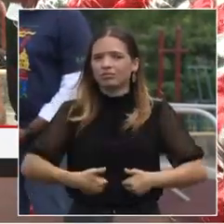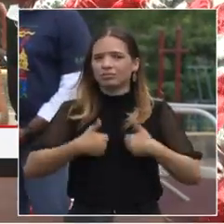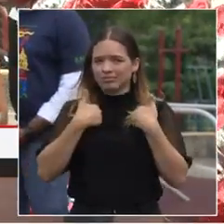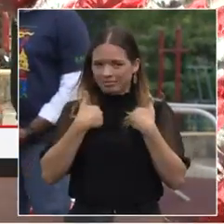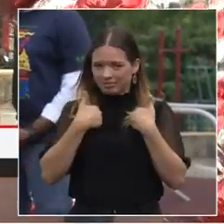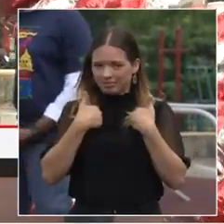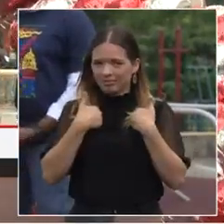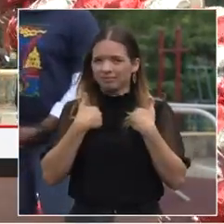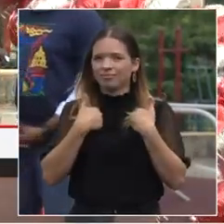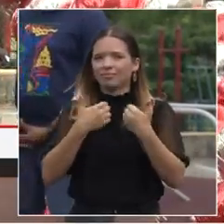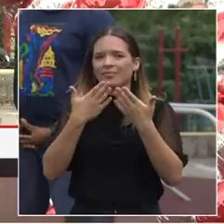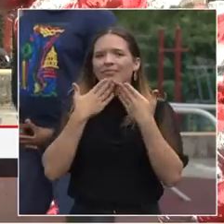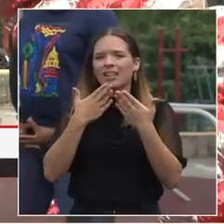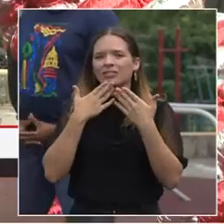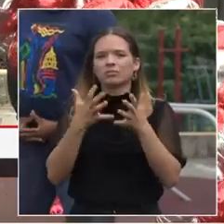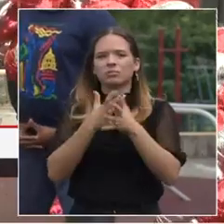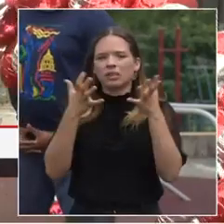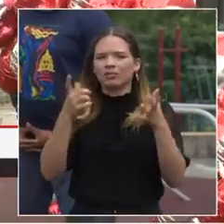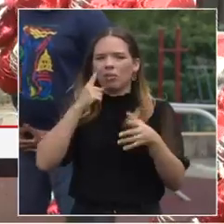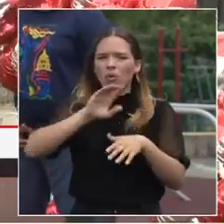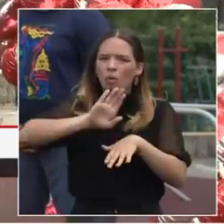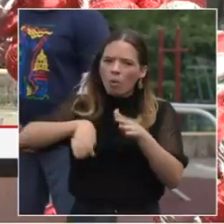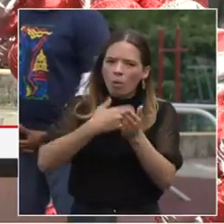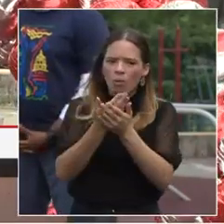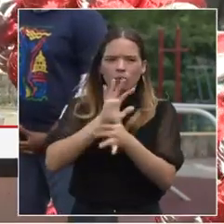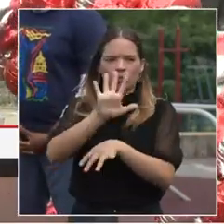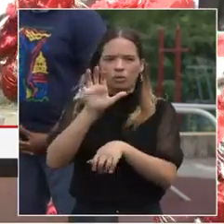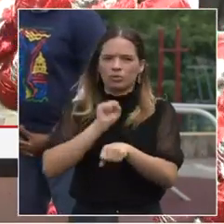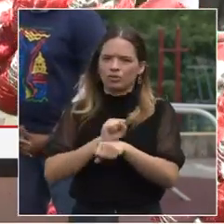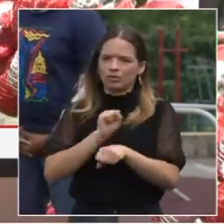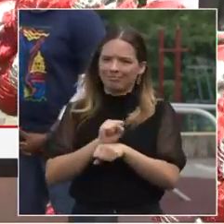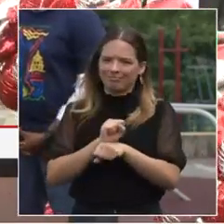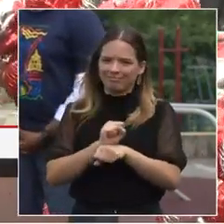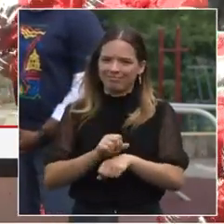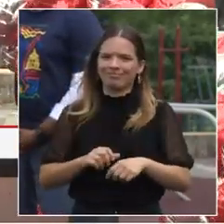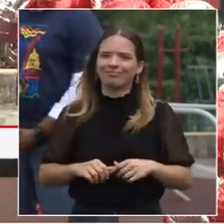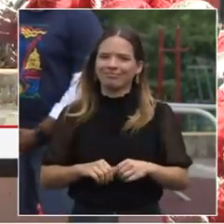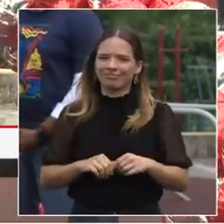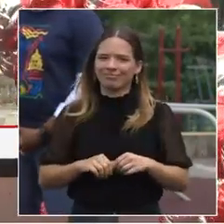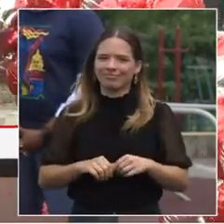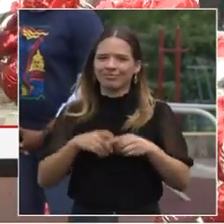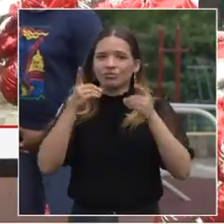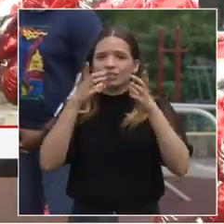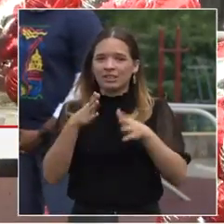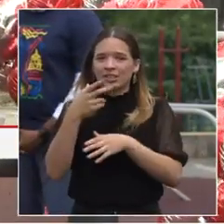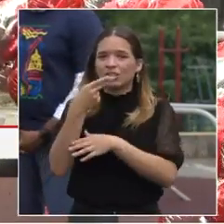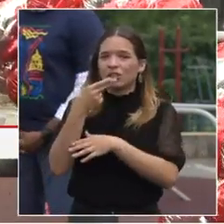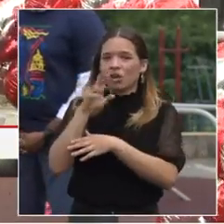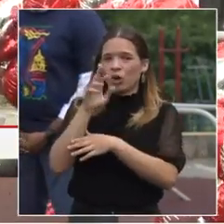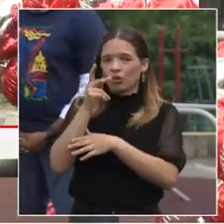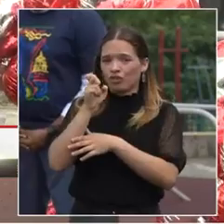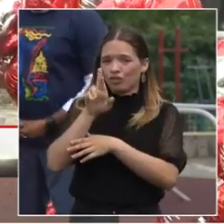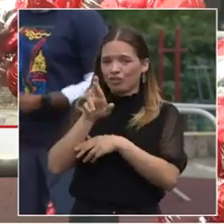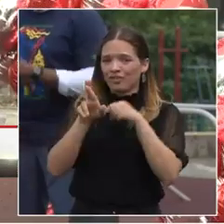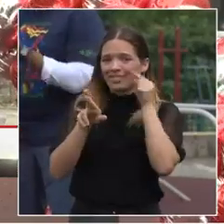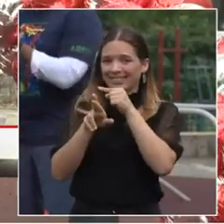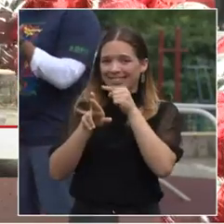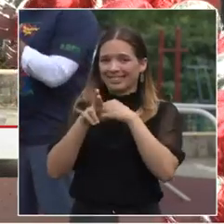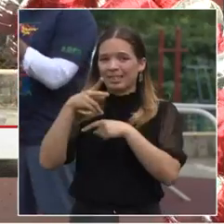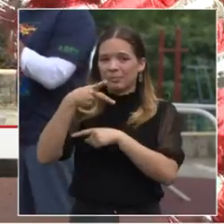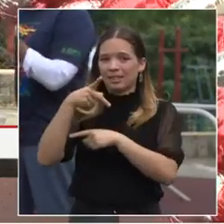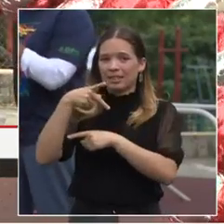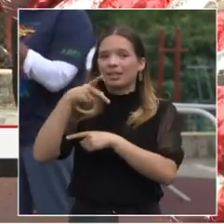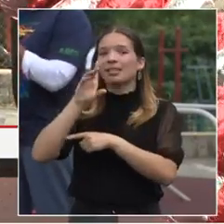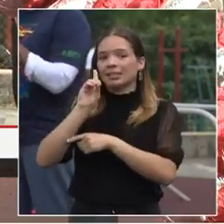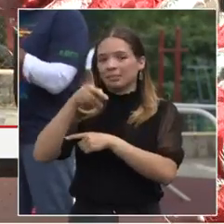their great work. I had to give Delano Hunter and the team at DPR big kudos. Give them some more big kudos because